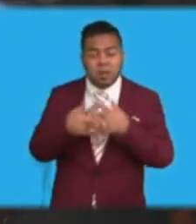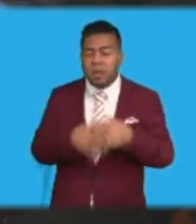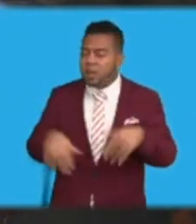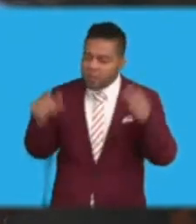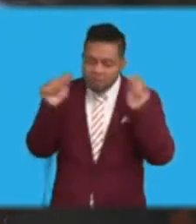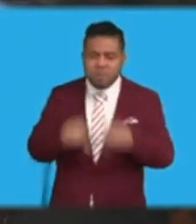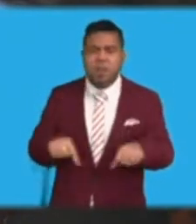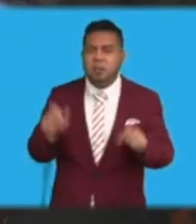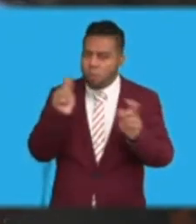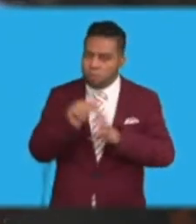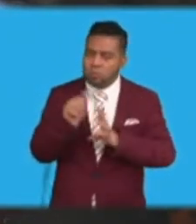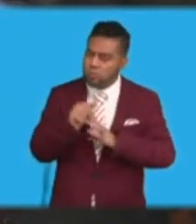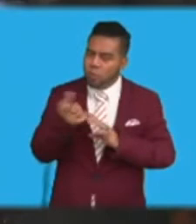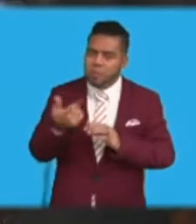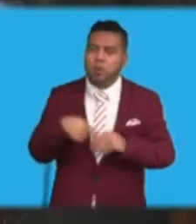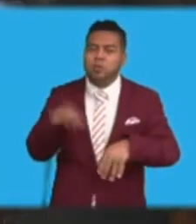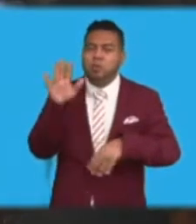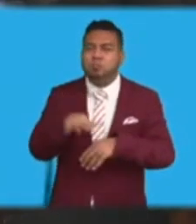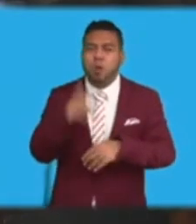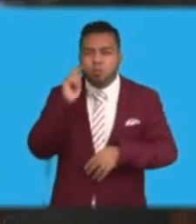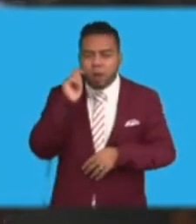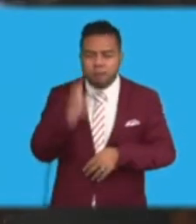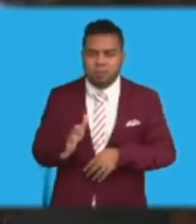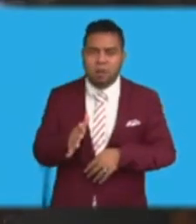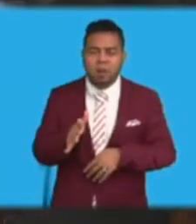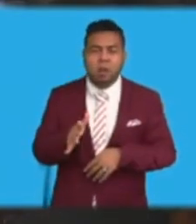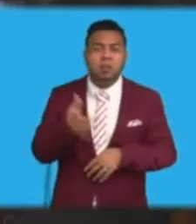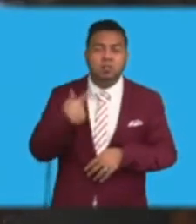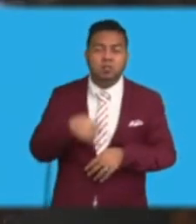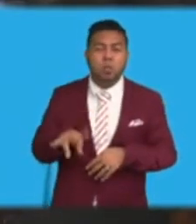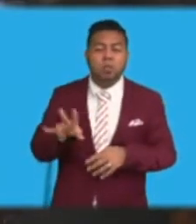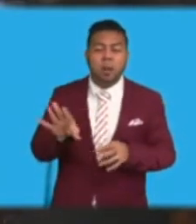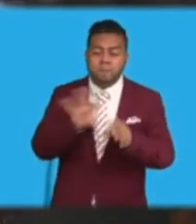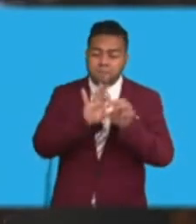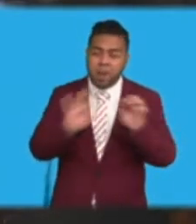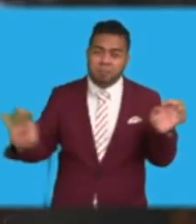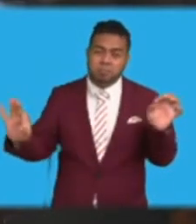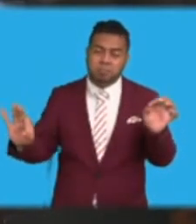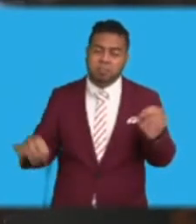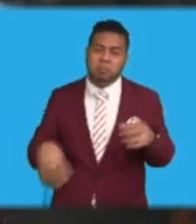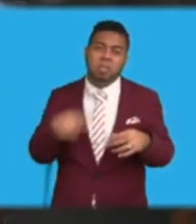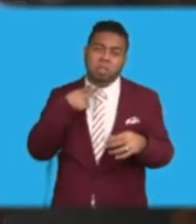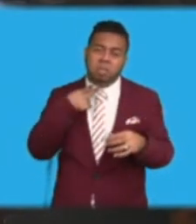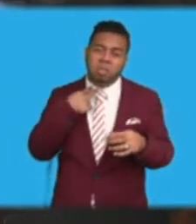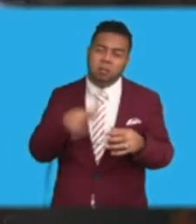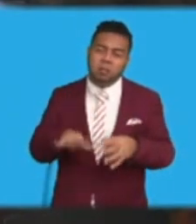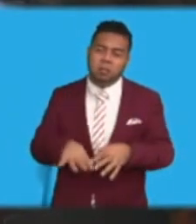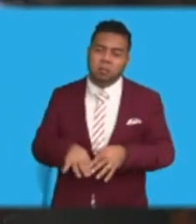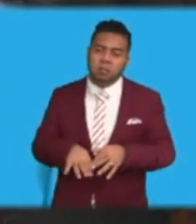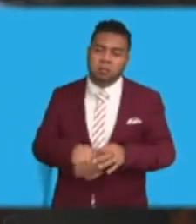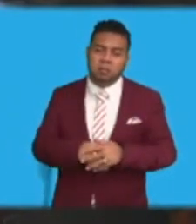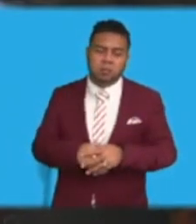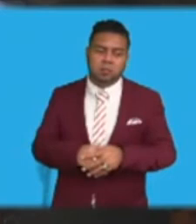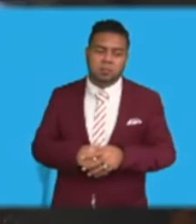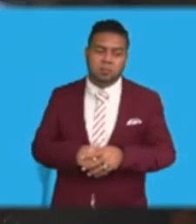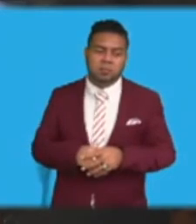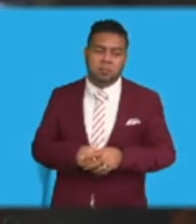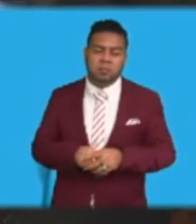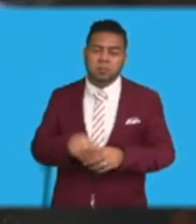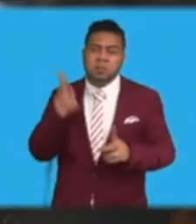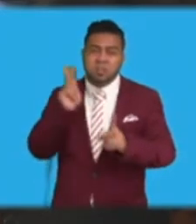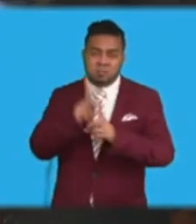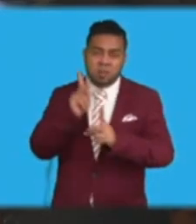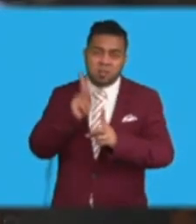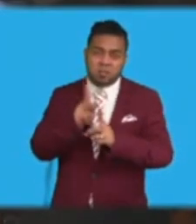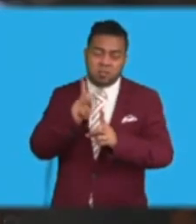failed due to poor maintenance, especially of the outlet pipes. Pakistan, the Shakidor Dam failed due to extreme